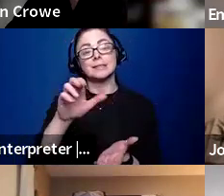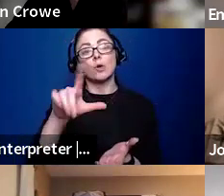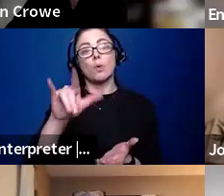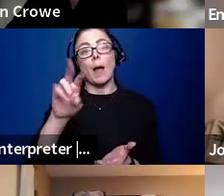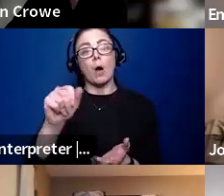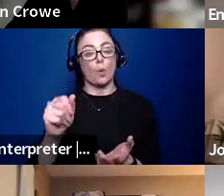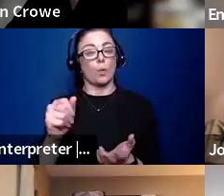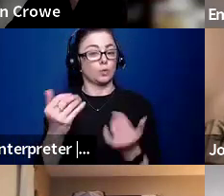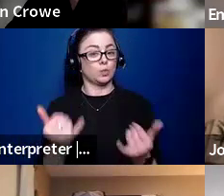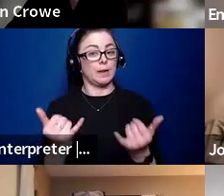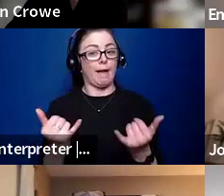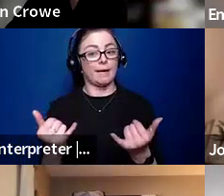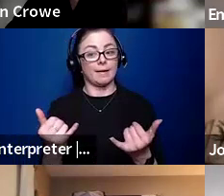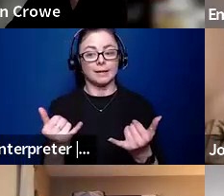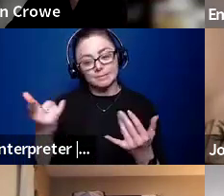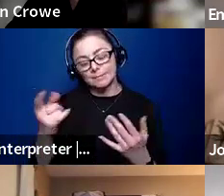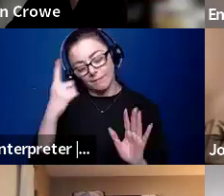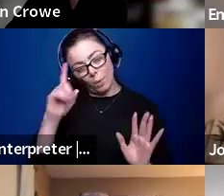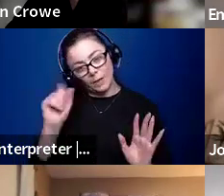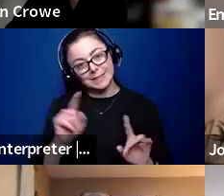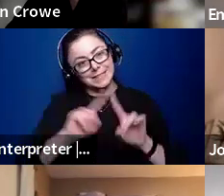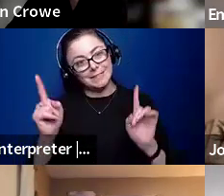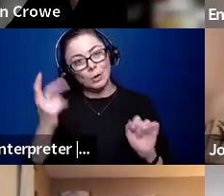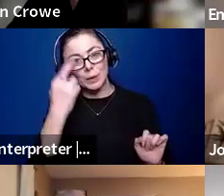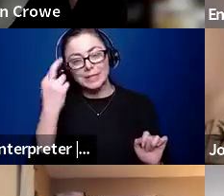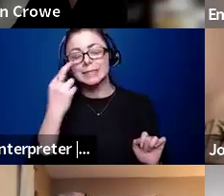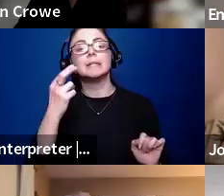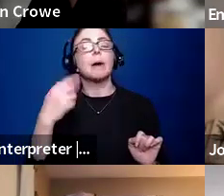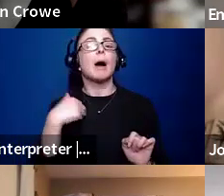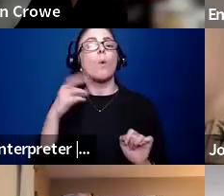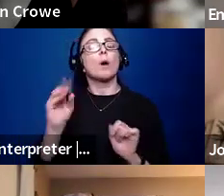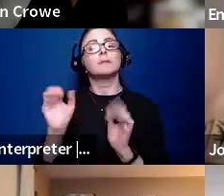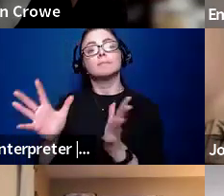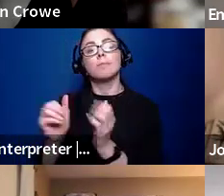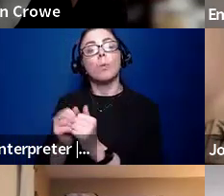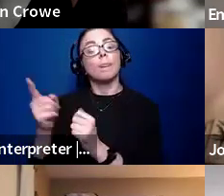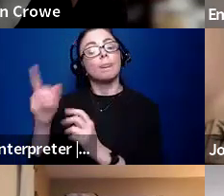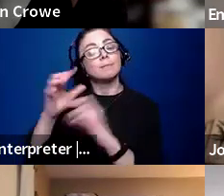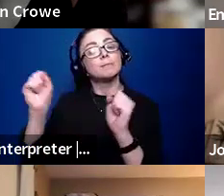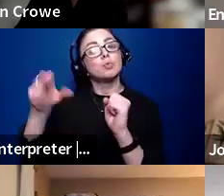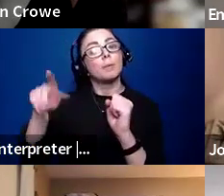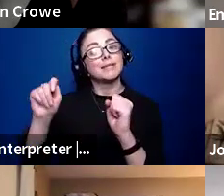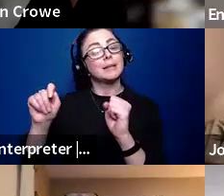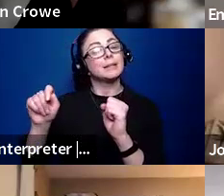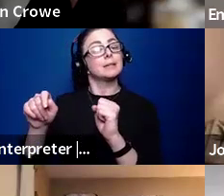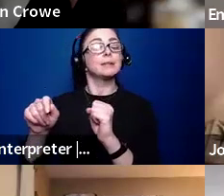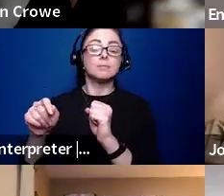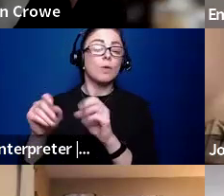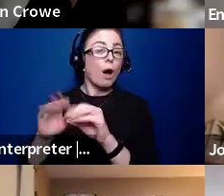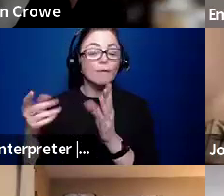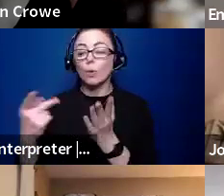a different reason, but I was talking to a superintendent, and obviously we got talking about